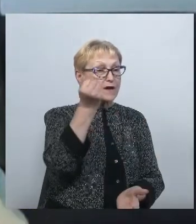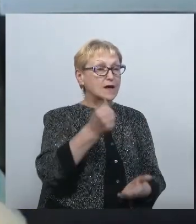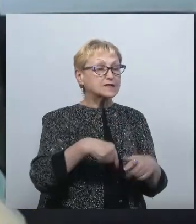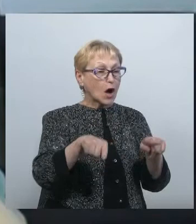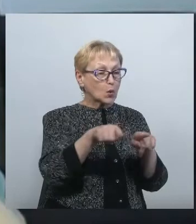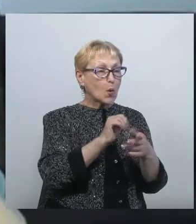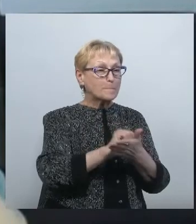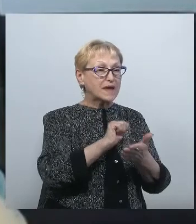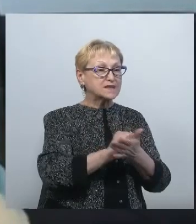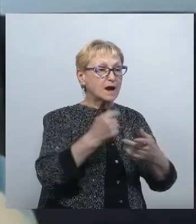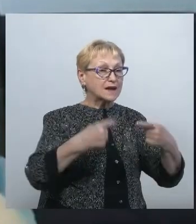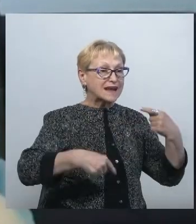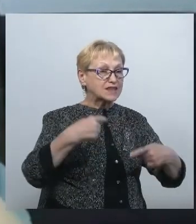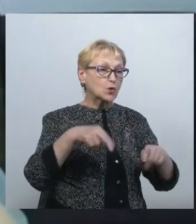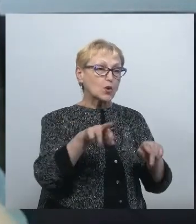self-regulatory